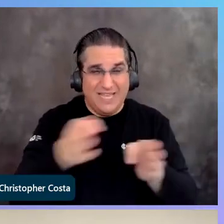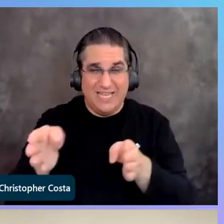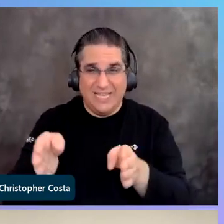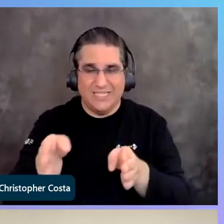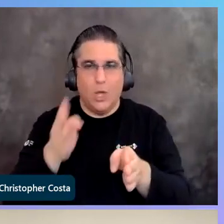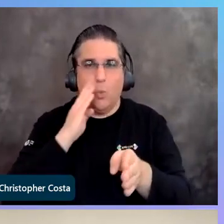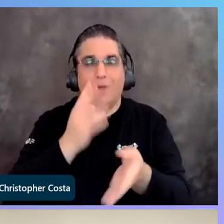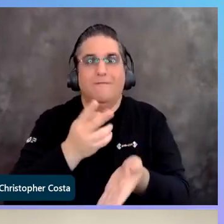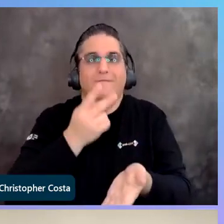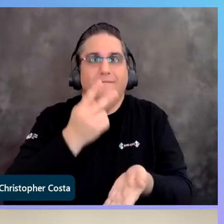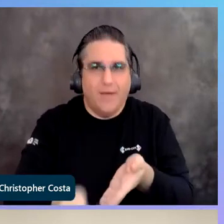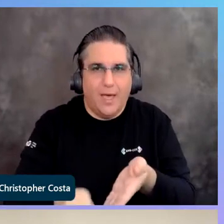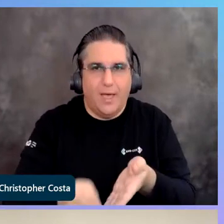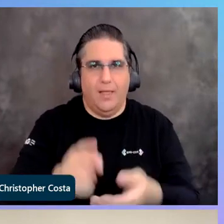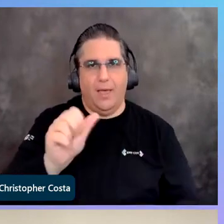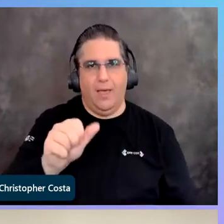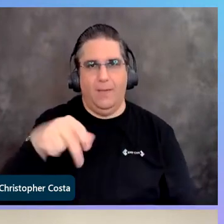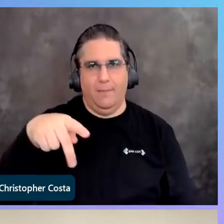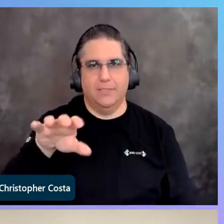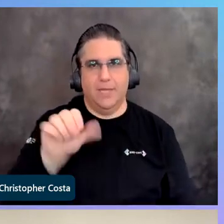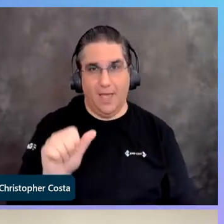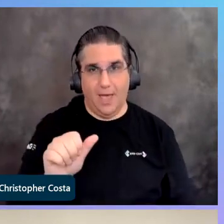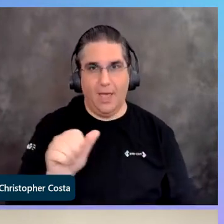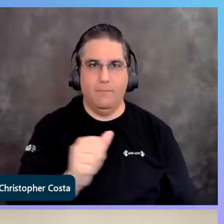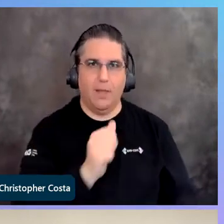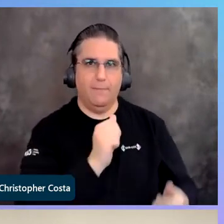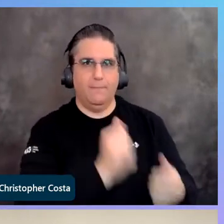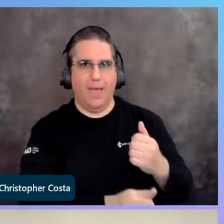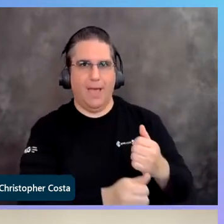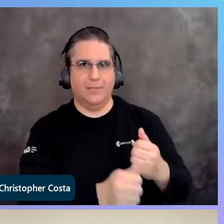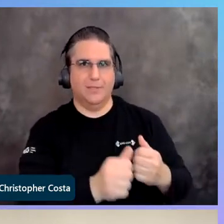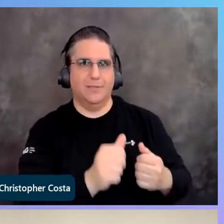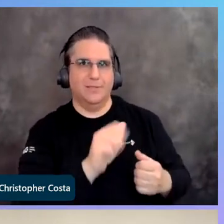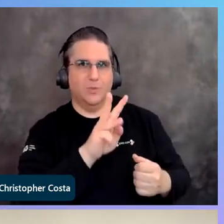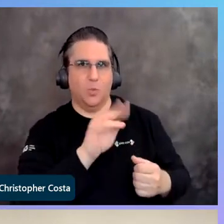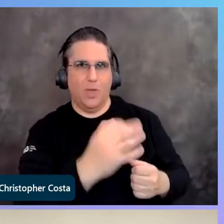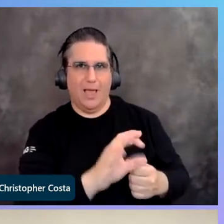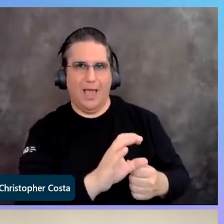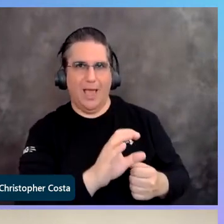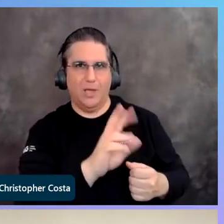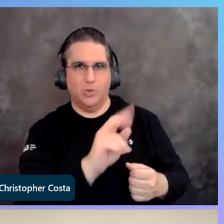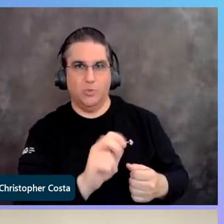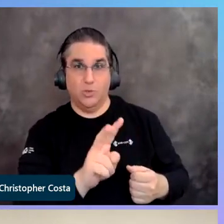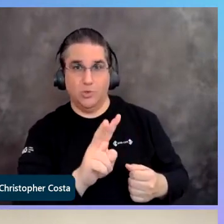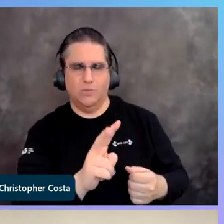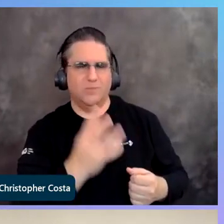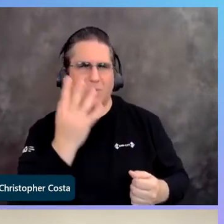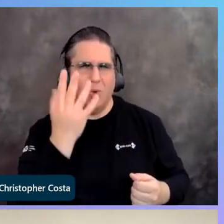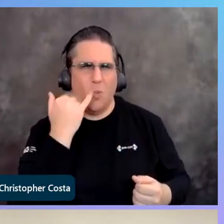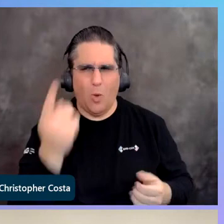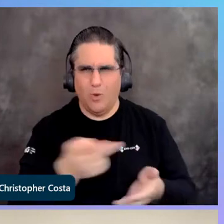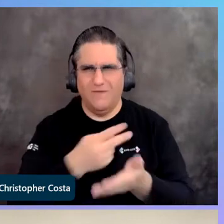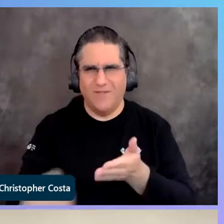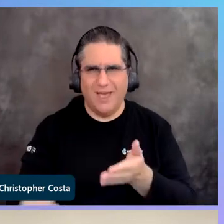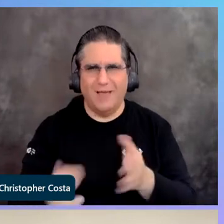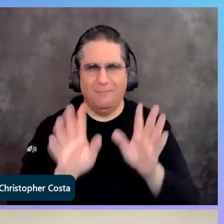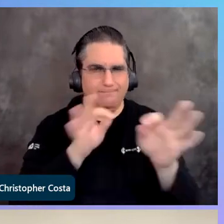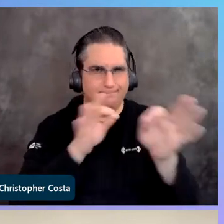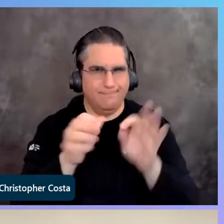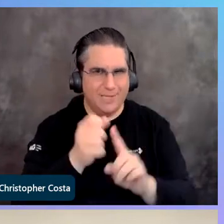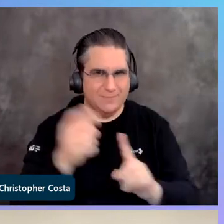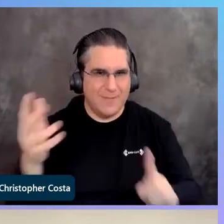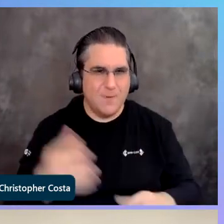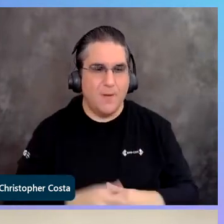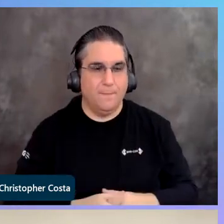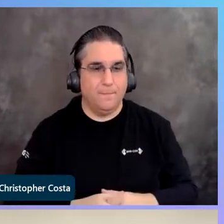APCA standards. Let's go through each example with a little bit more nuance and understand why. In our 3 to